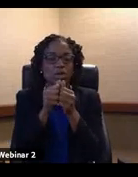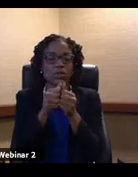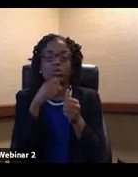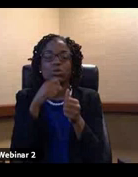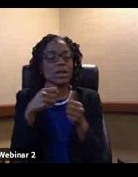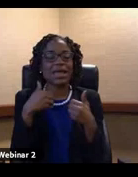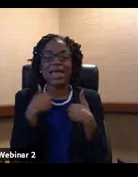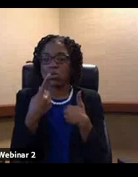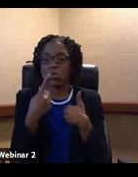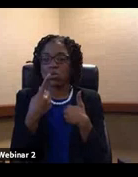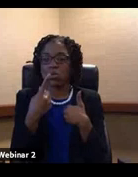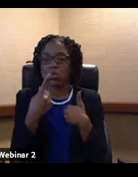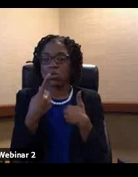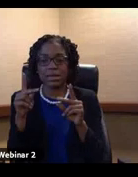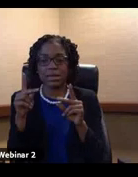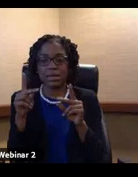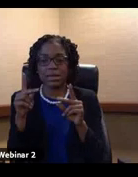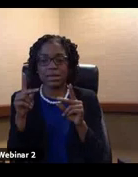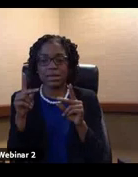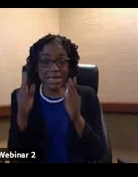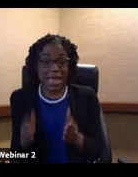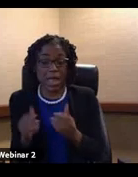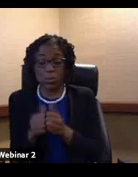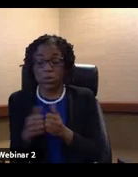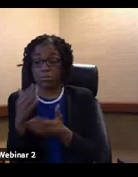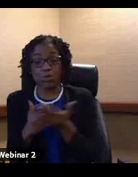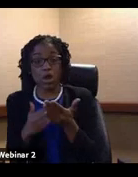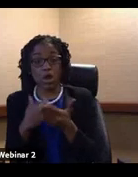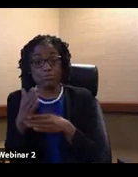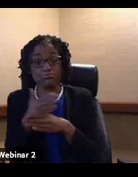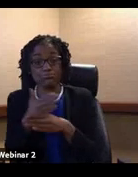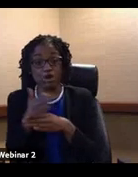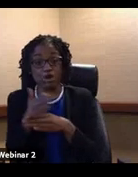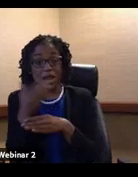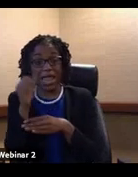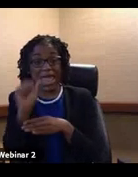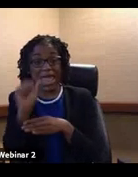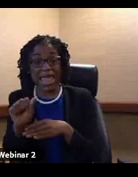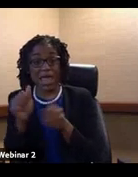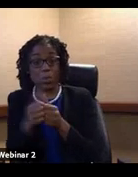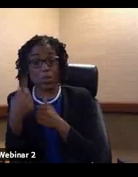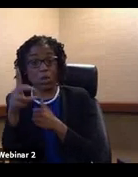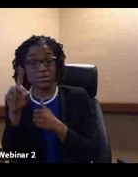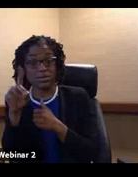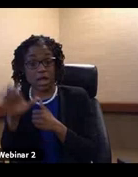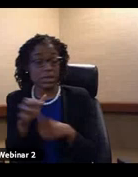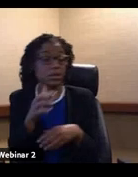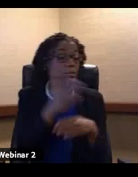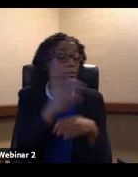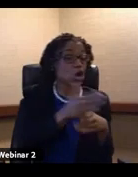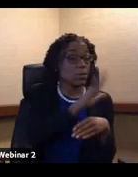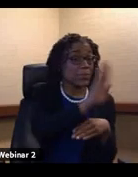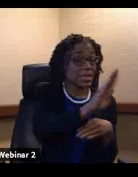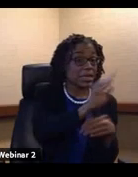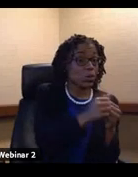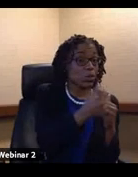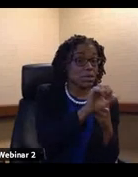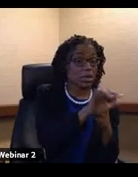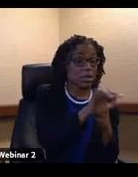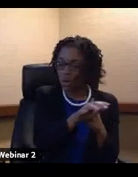an applicant with partner A have one document and an applicant with partner B have a different document. It should be one document with